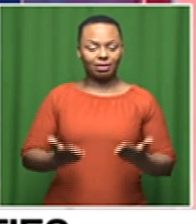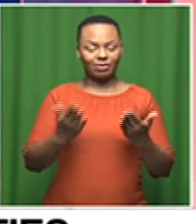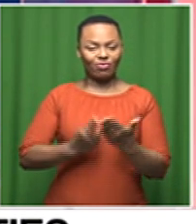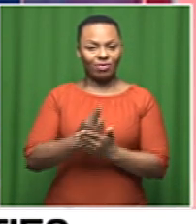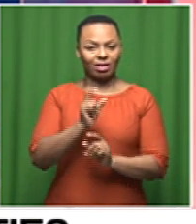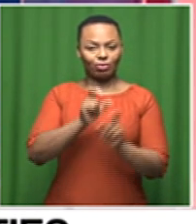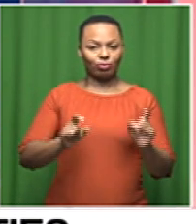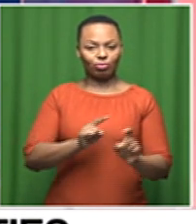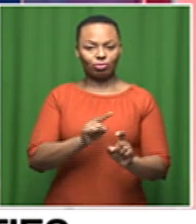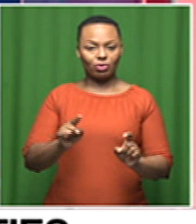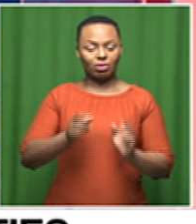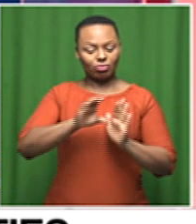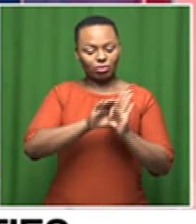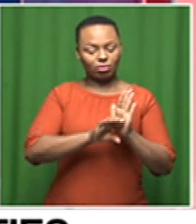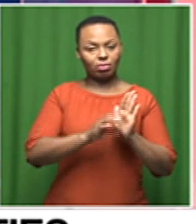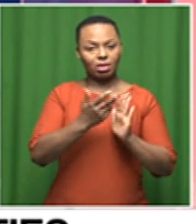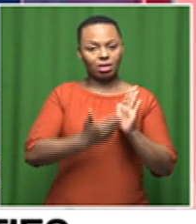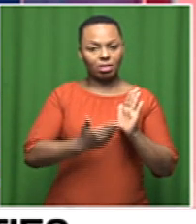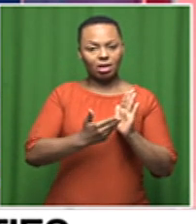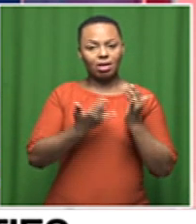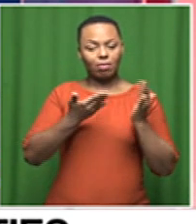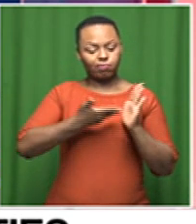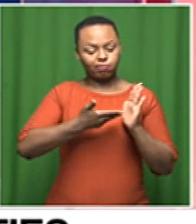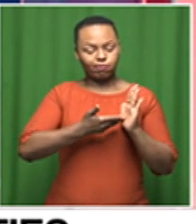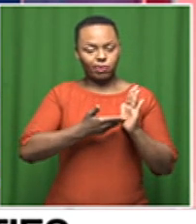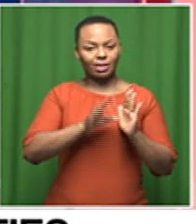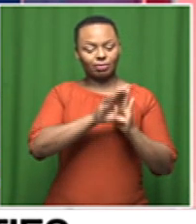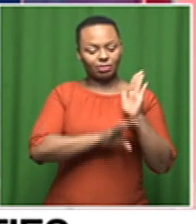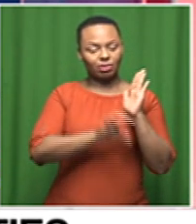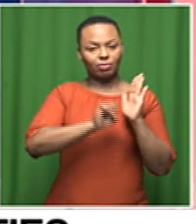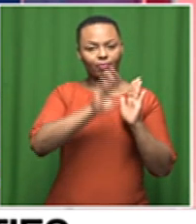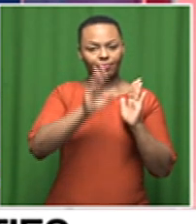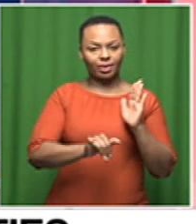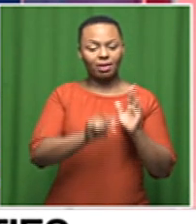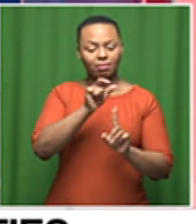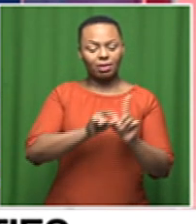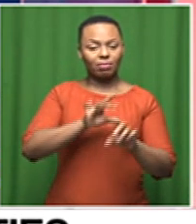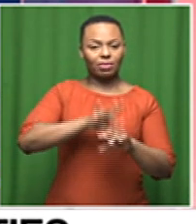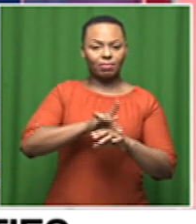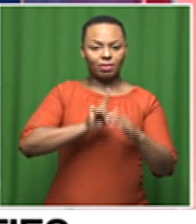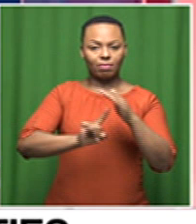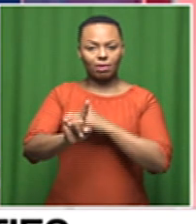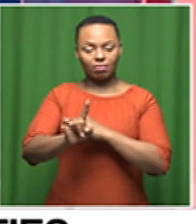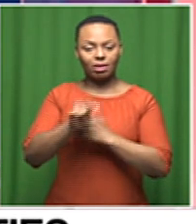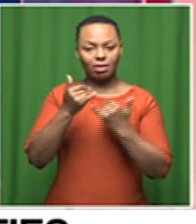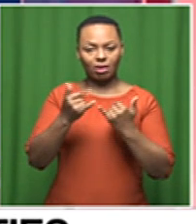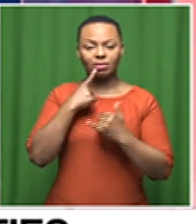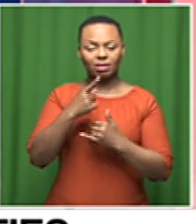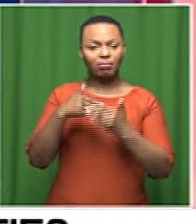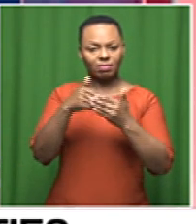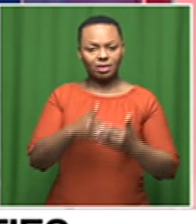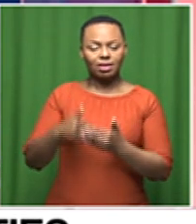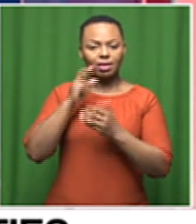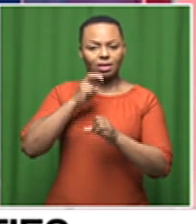stipulated in the South African Constitution. Yet, a majority of patients who use public health facilities say they deserve to be treated with respect